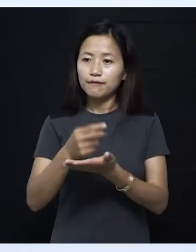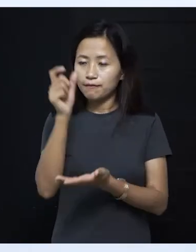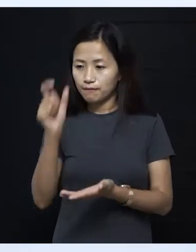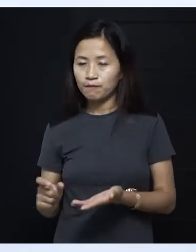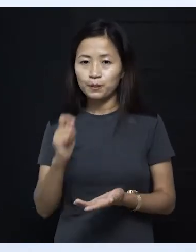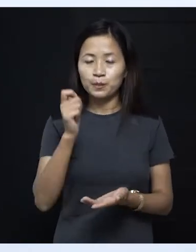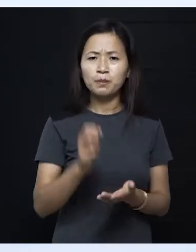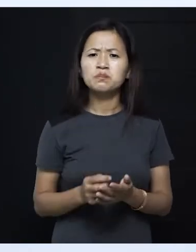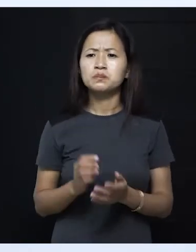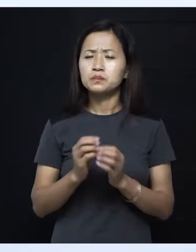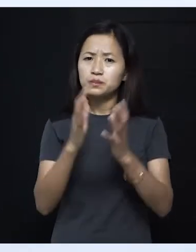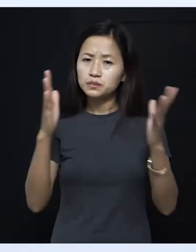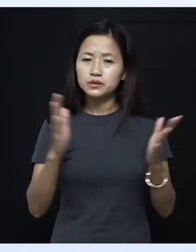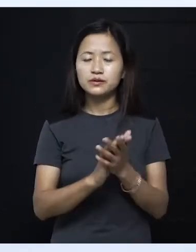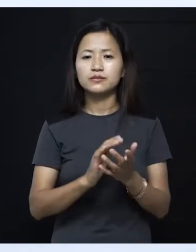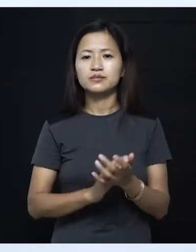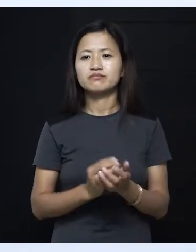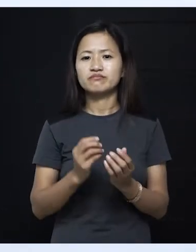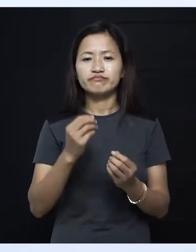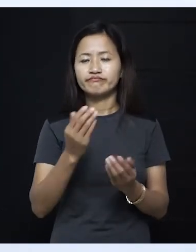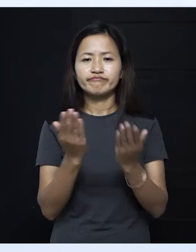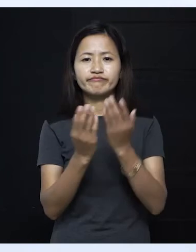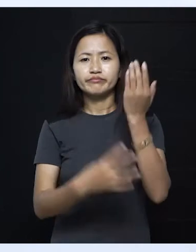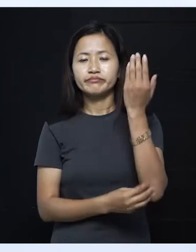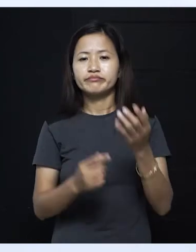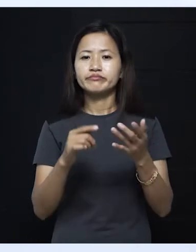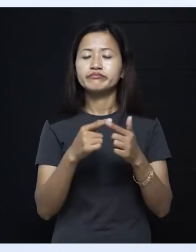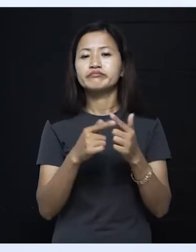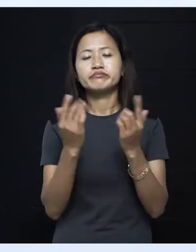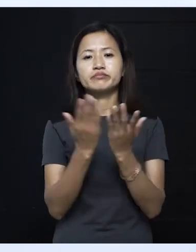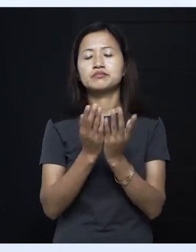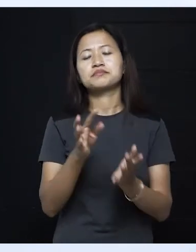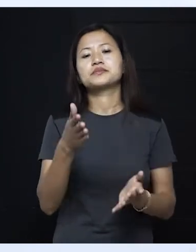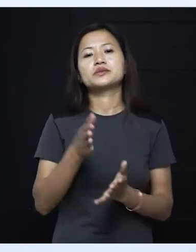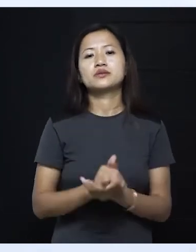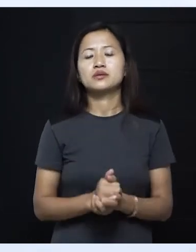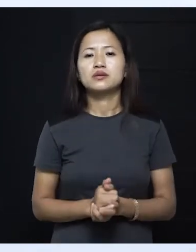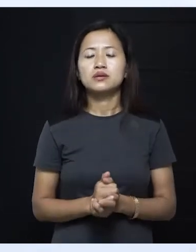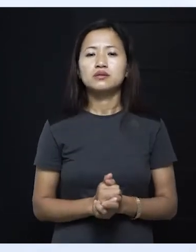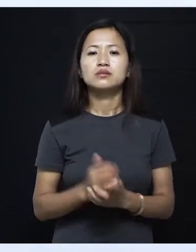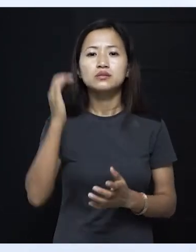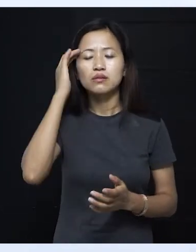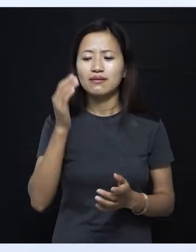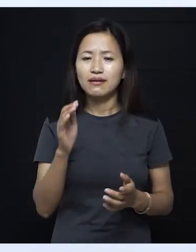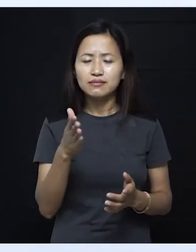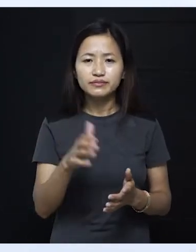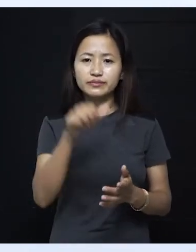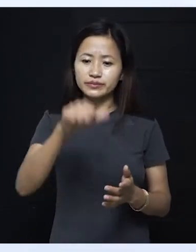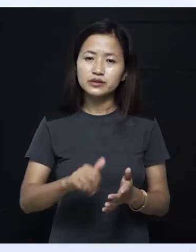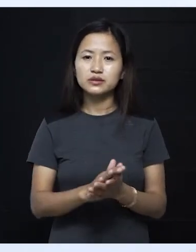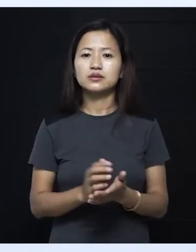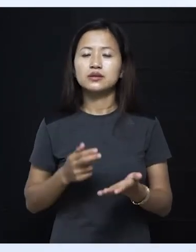farmers, majority of them are illiterate. So what will happen is the middleman, he will try to exploit the farmers.